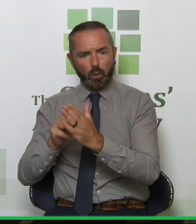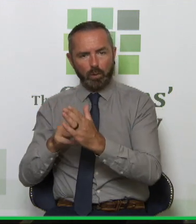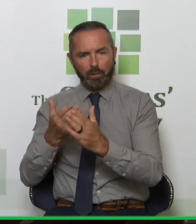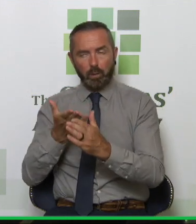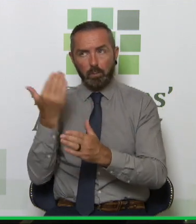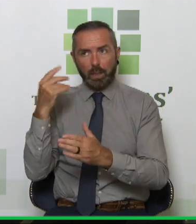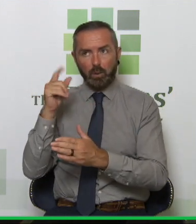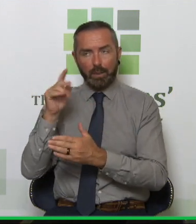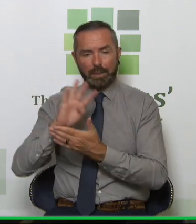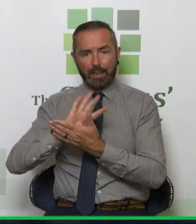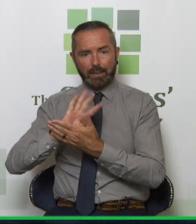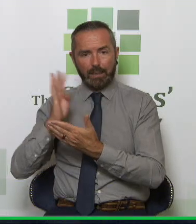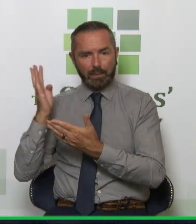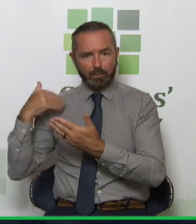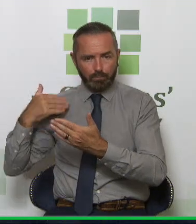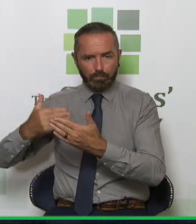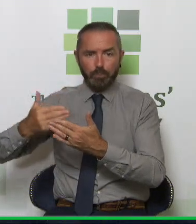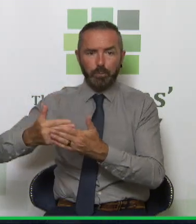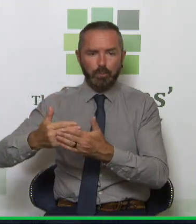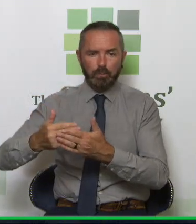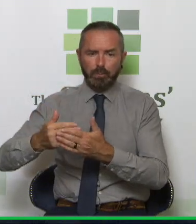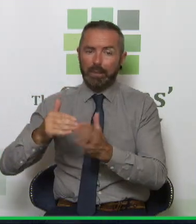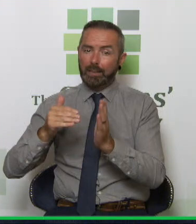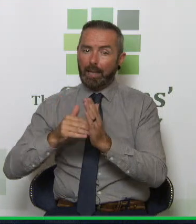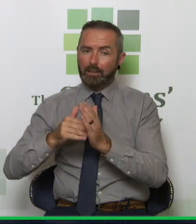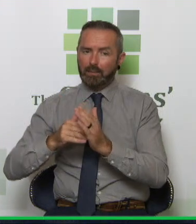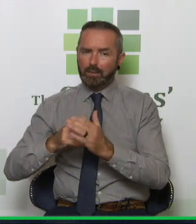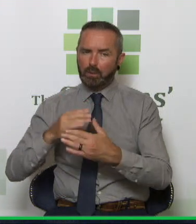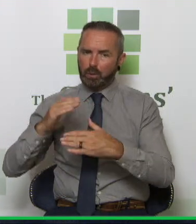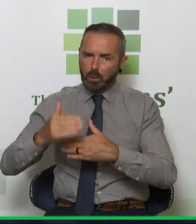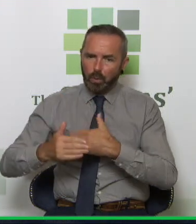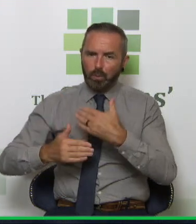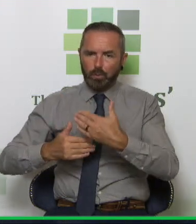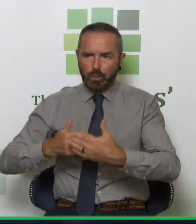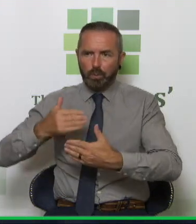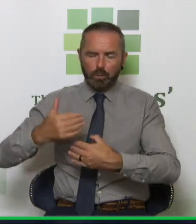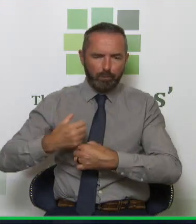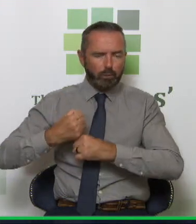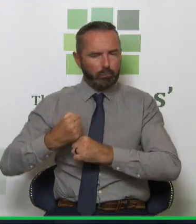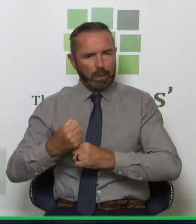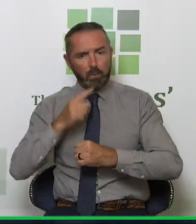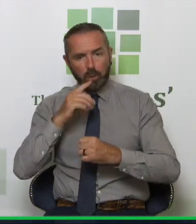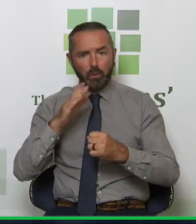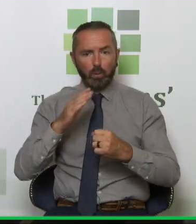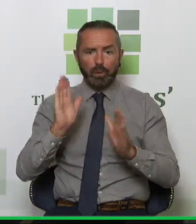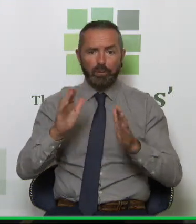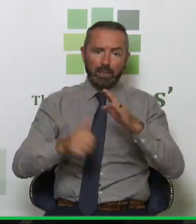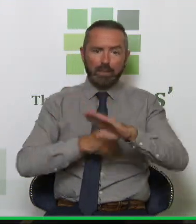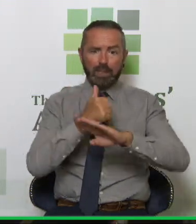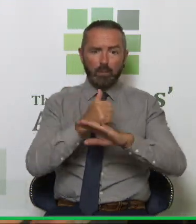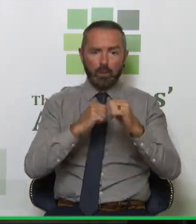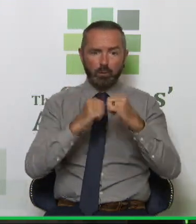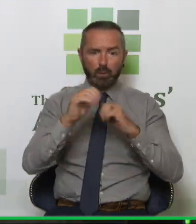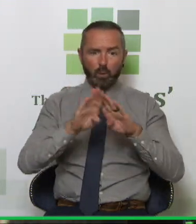been frustratingly slow. But we've gone ahead and put whatever structures we can in place with the limited resources that we do